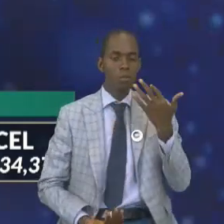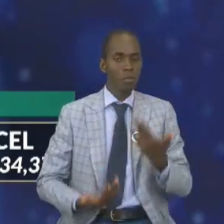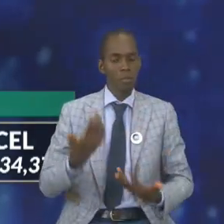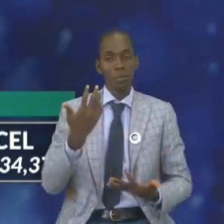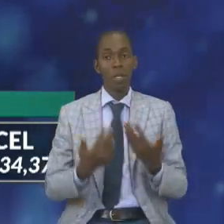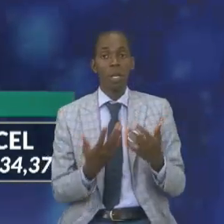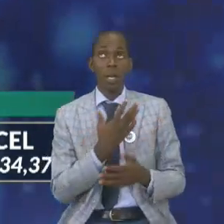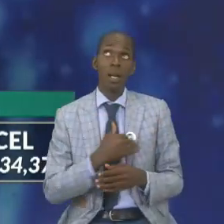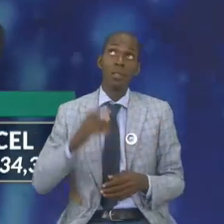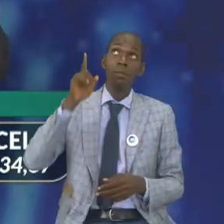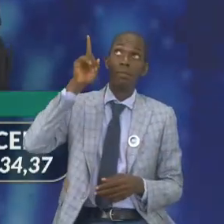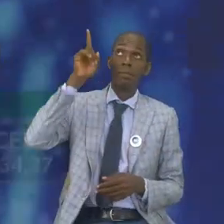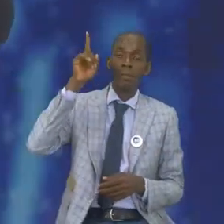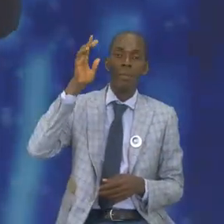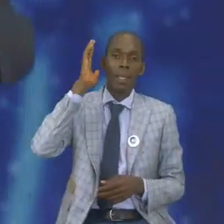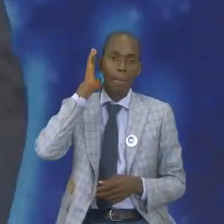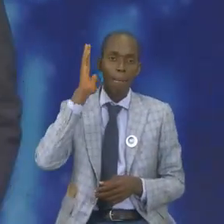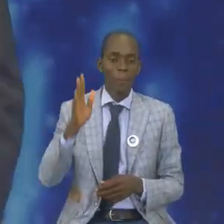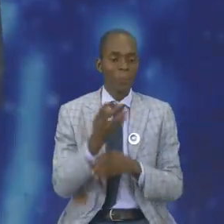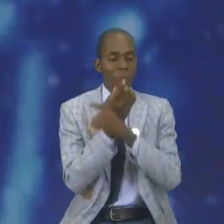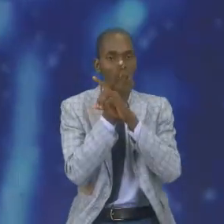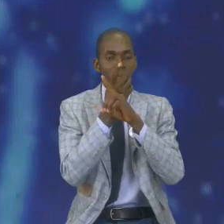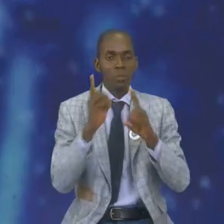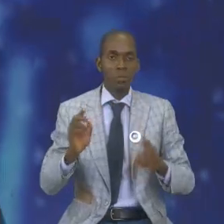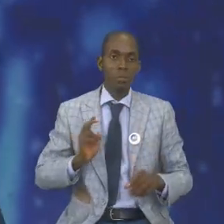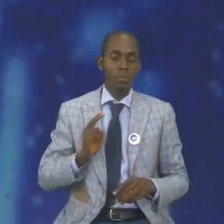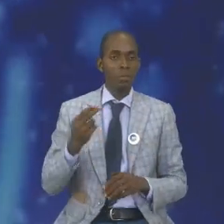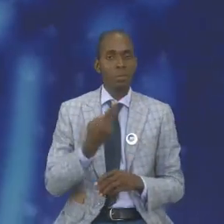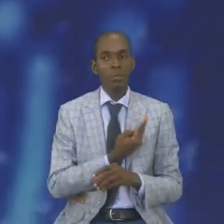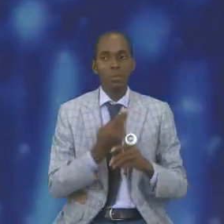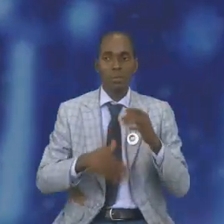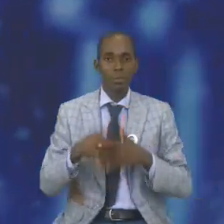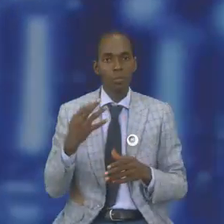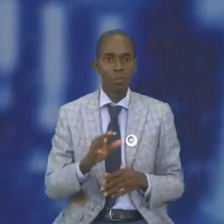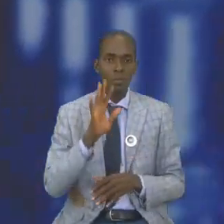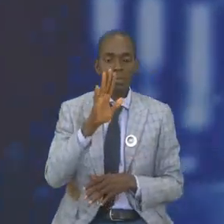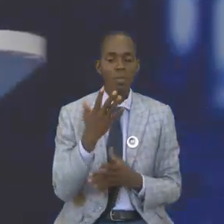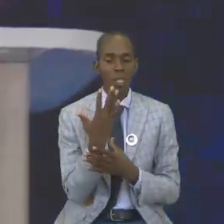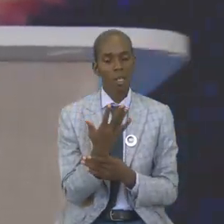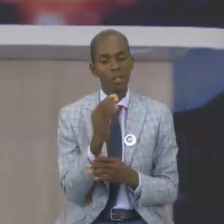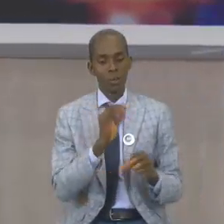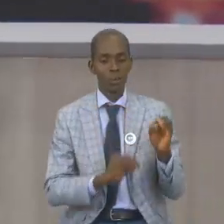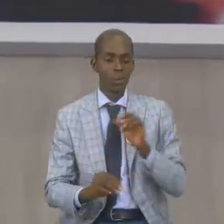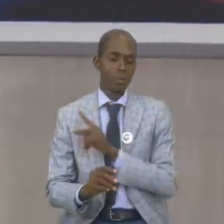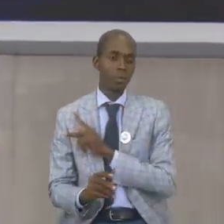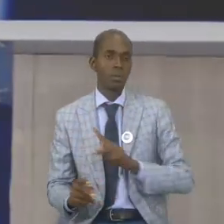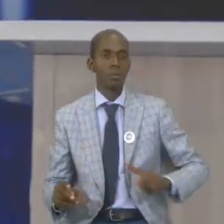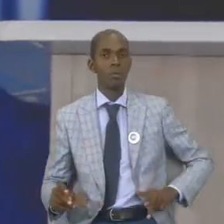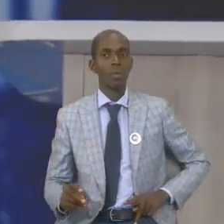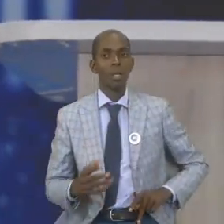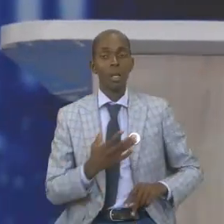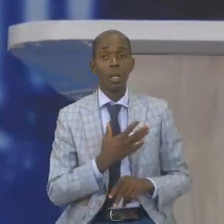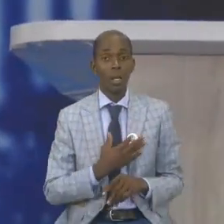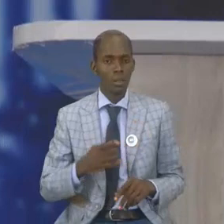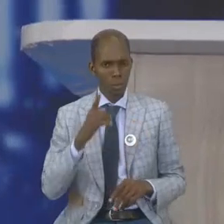he will deliver us out of thine hand, O King. And eventually, you know